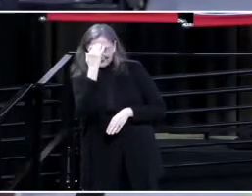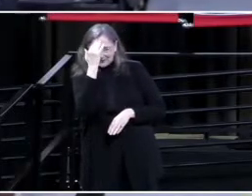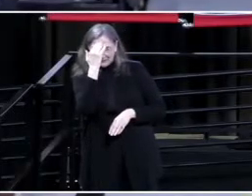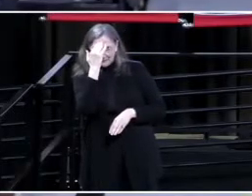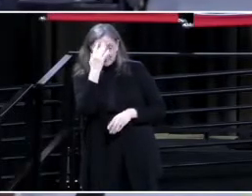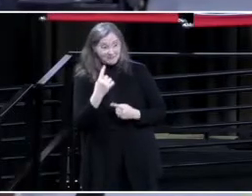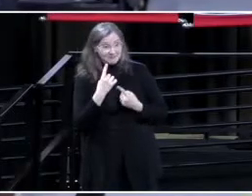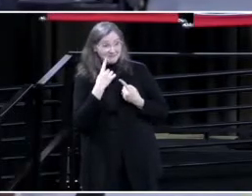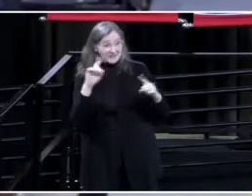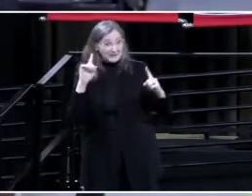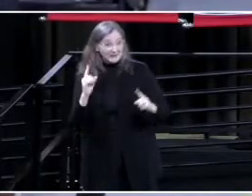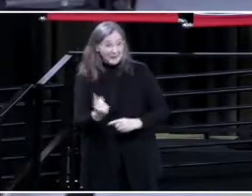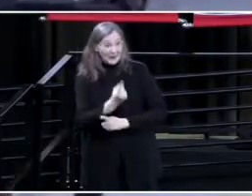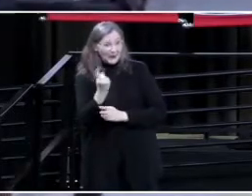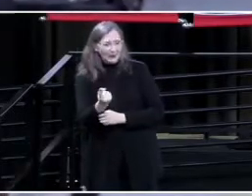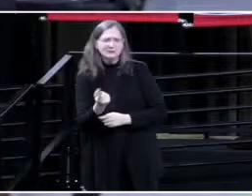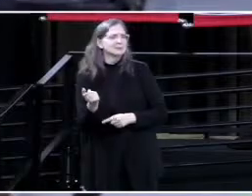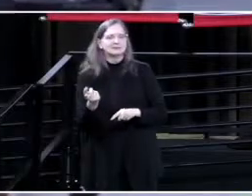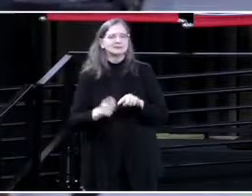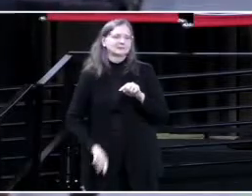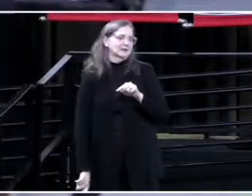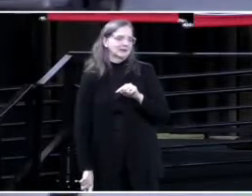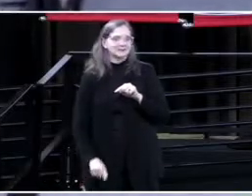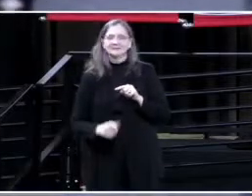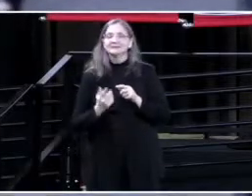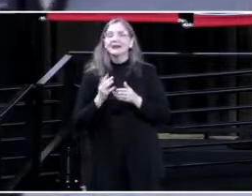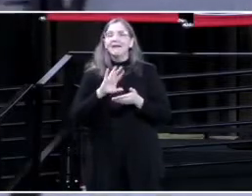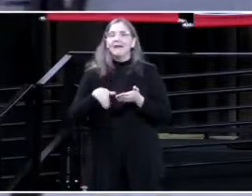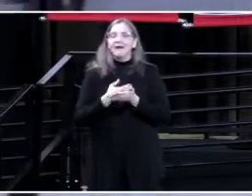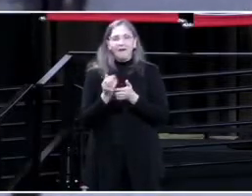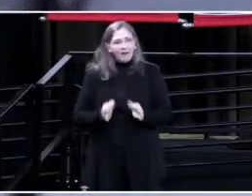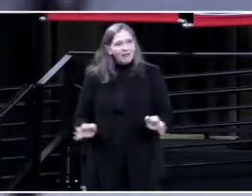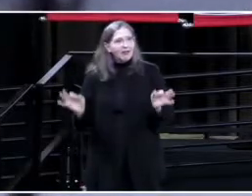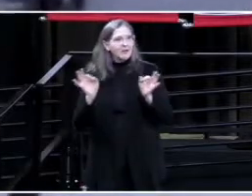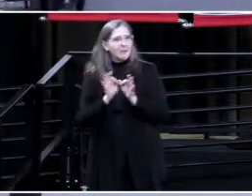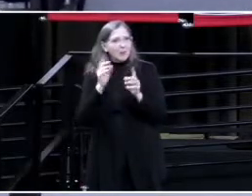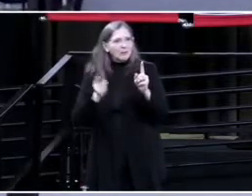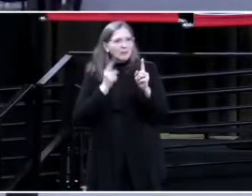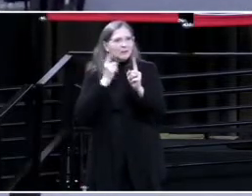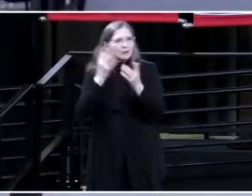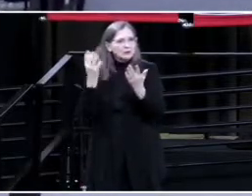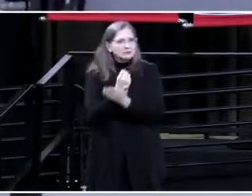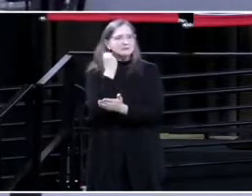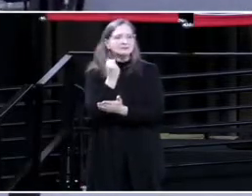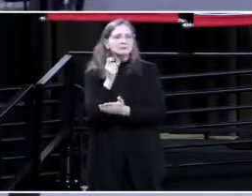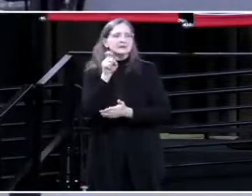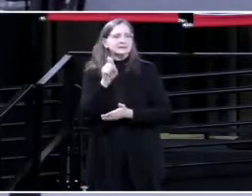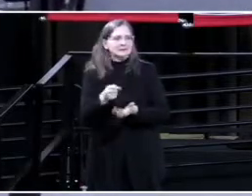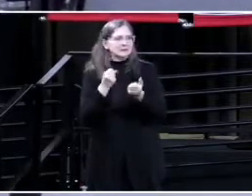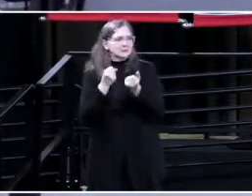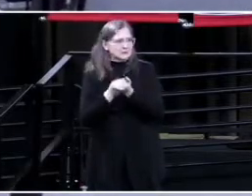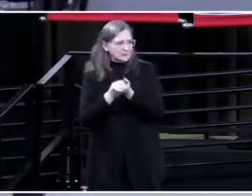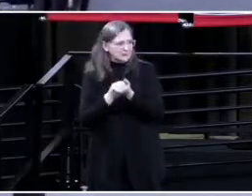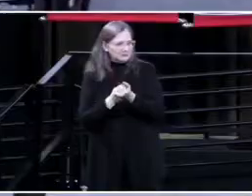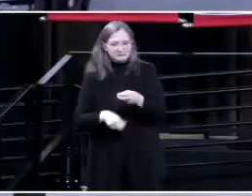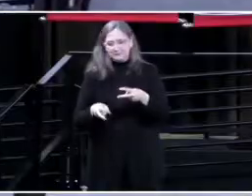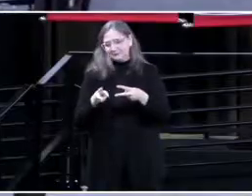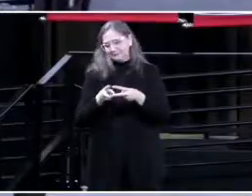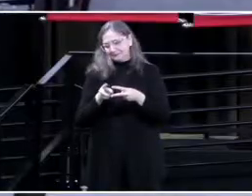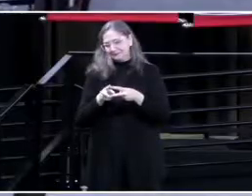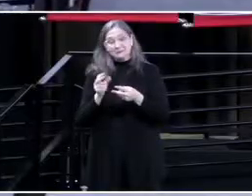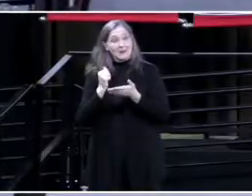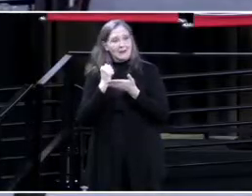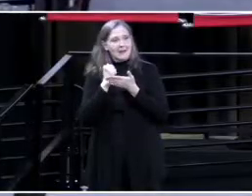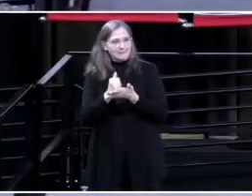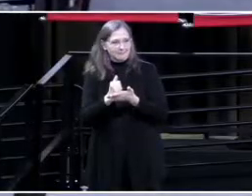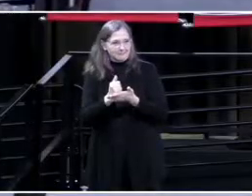could not have gotten here on your own, for no great milestone is ever reached alone. No, there are two groups that helped you get to